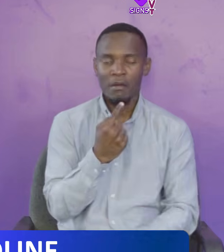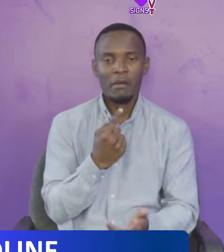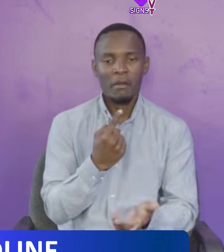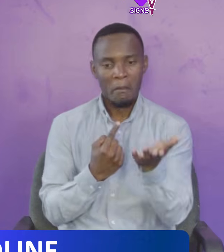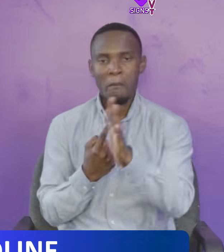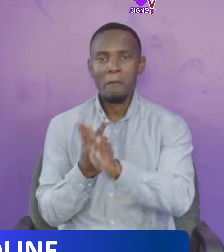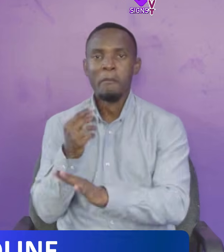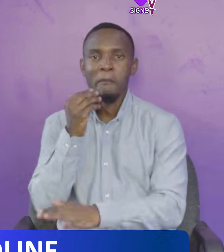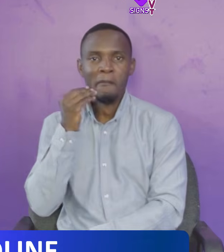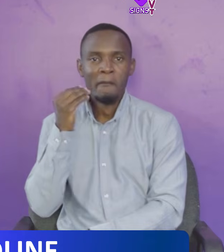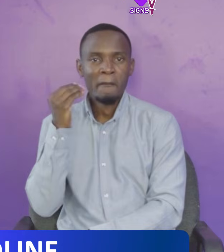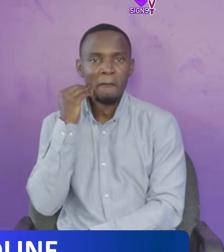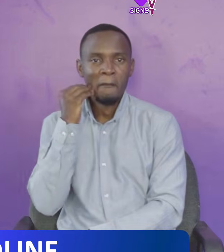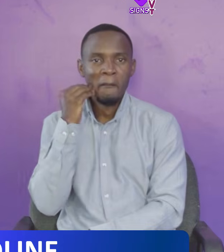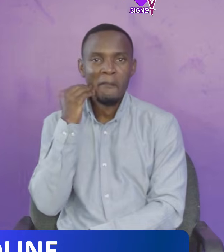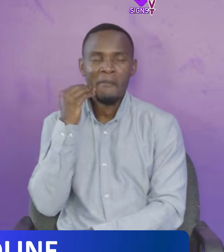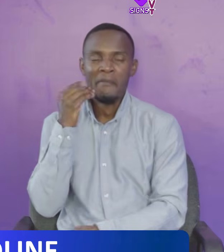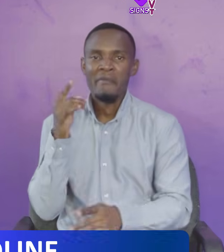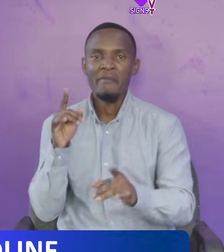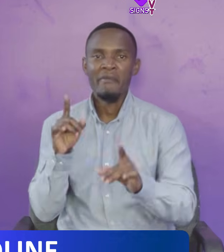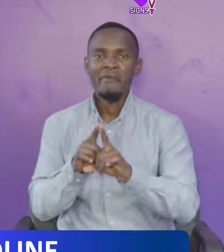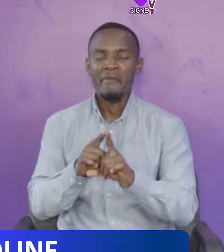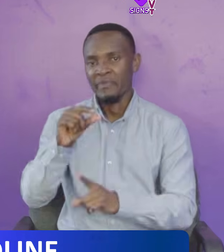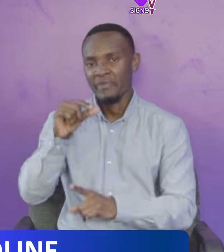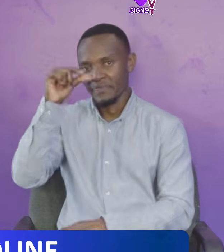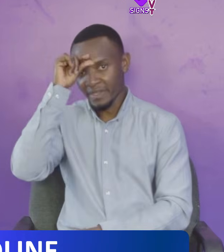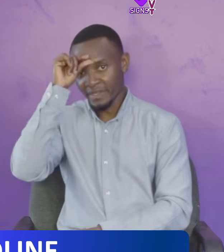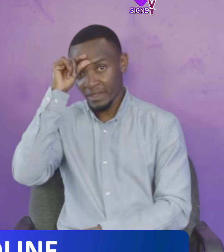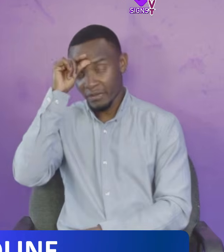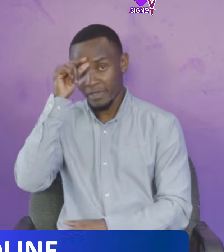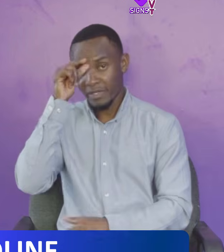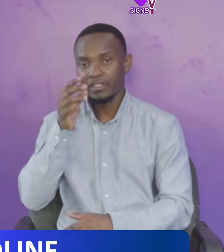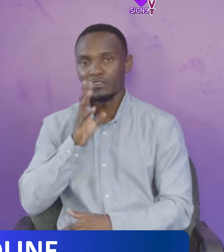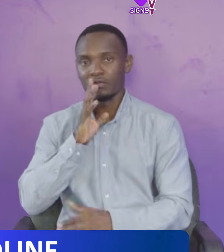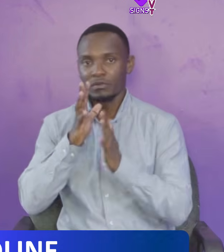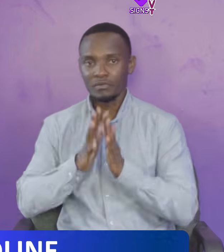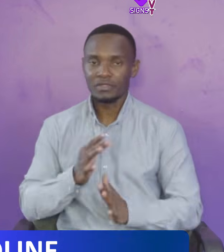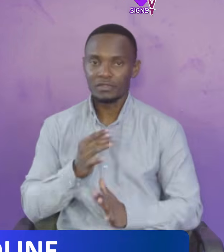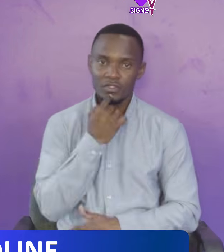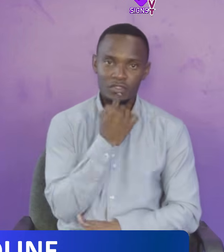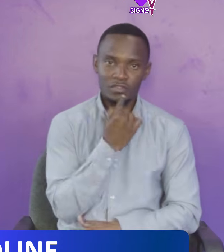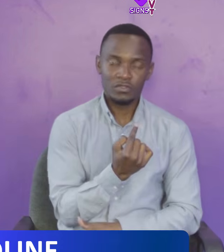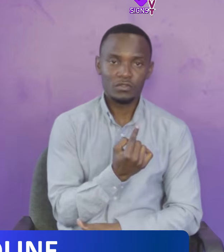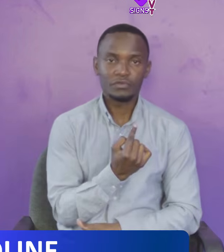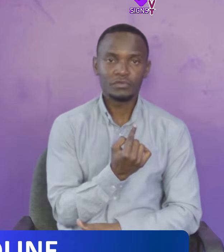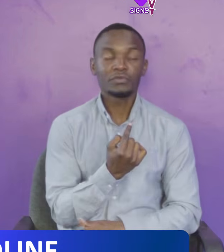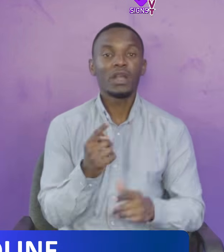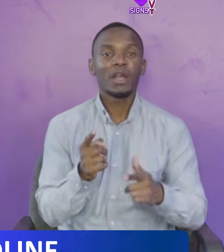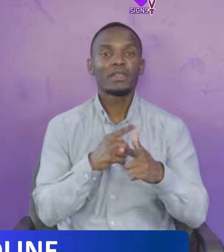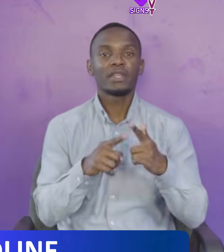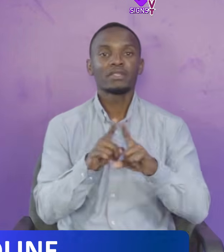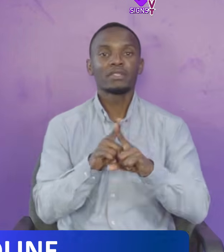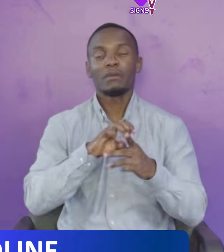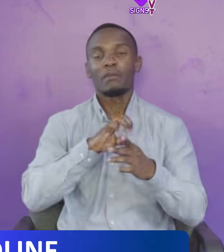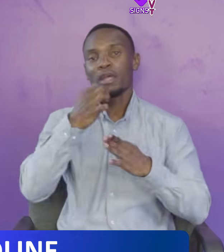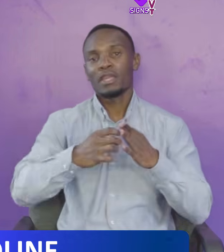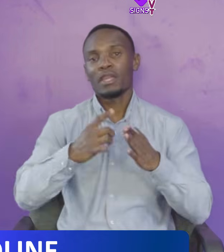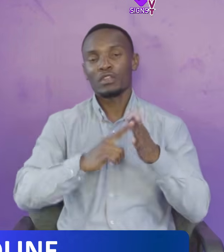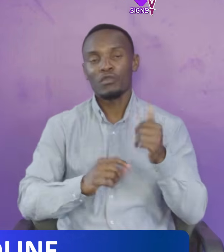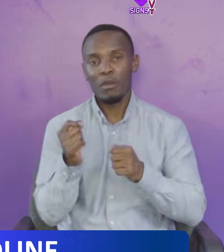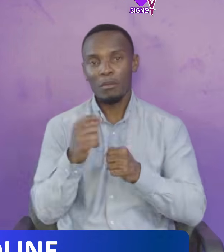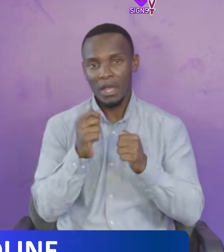a Haitian government source told AFP, under condition of anonymity. At the end of September, the UN Security